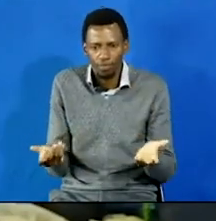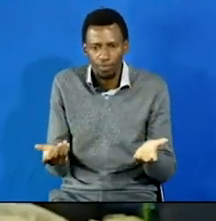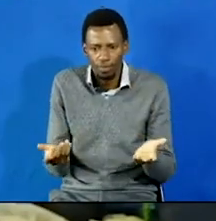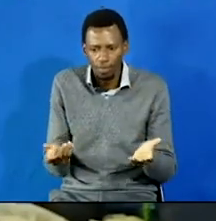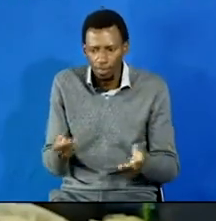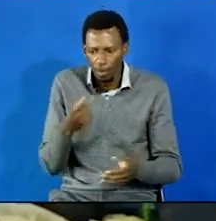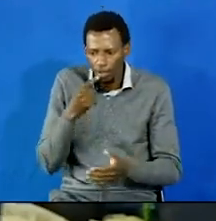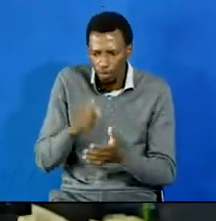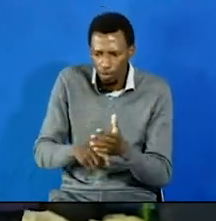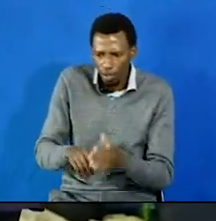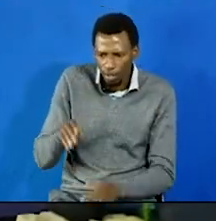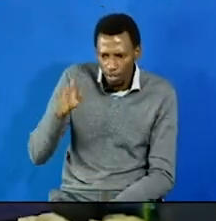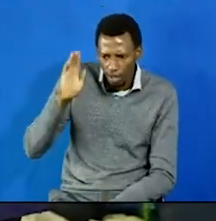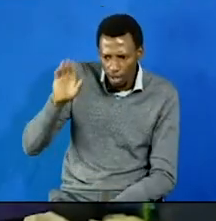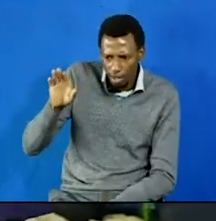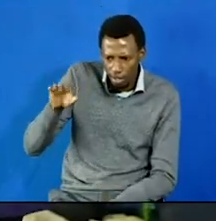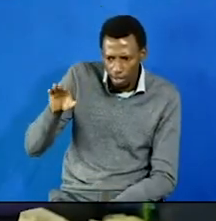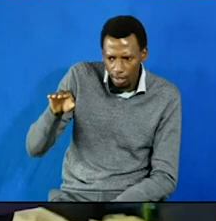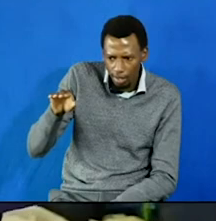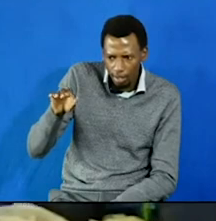Hey,